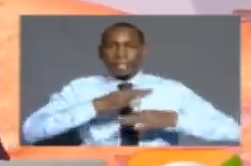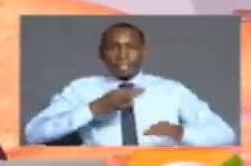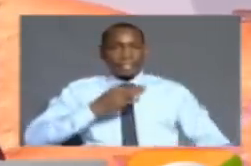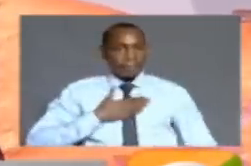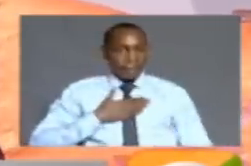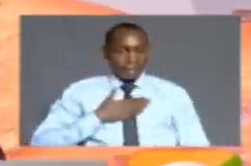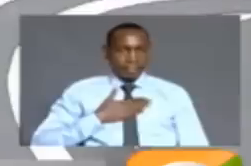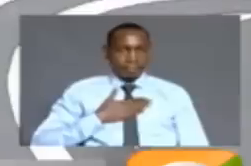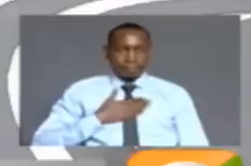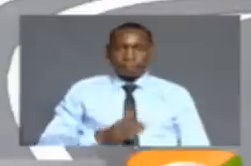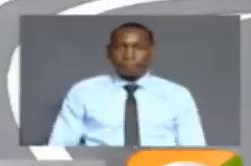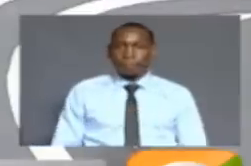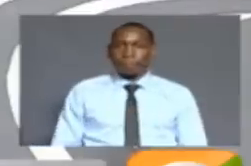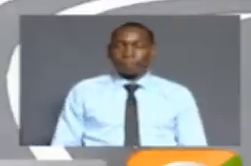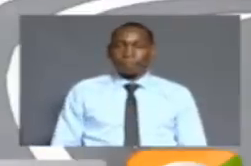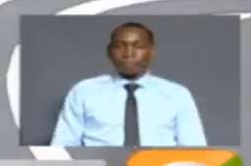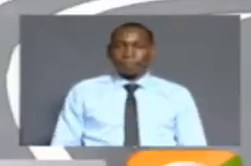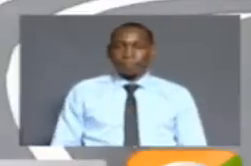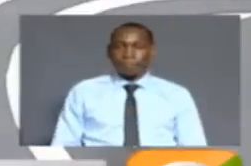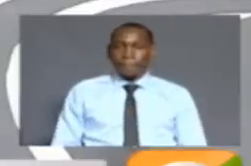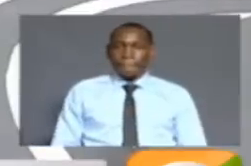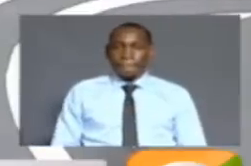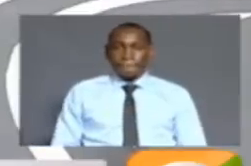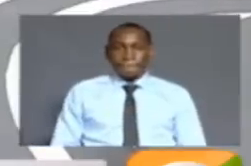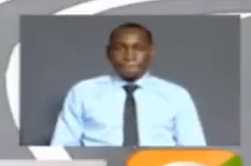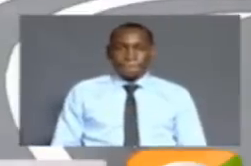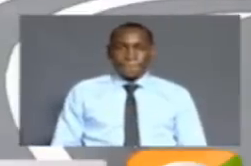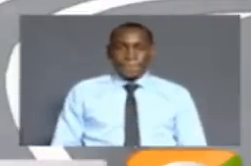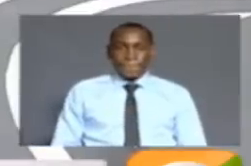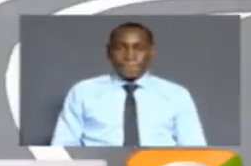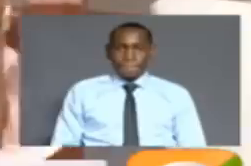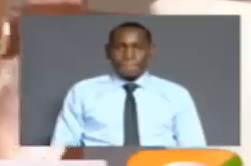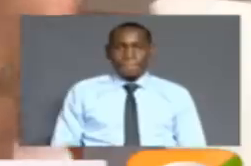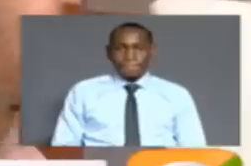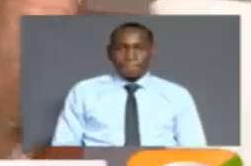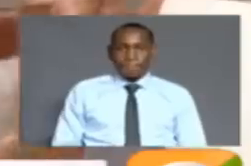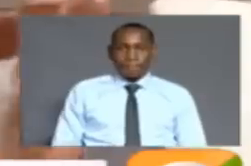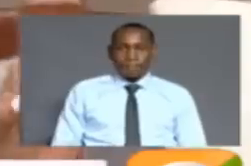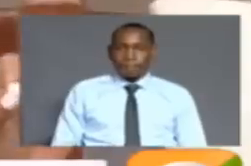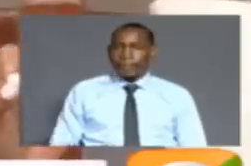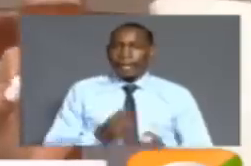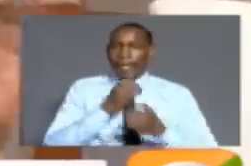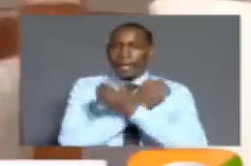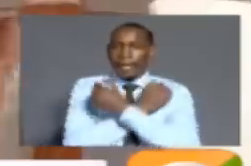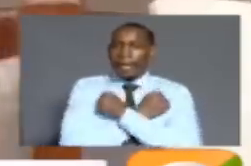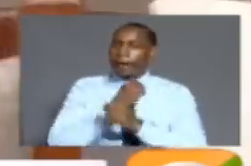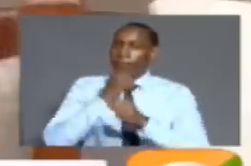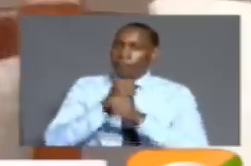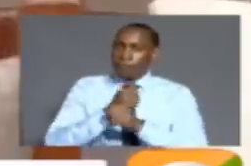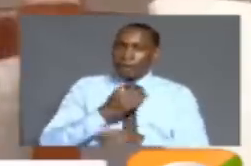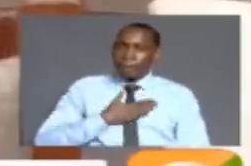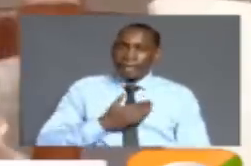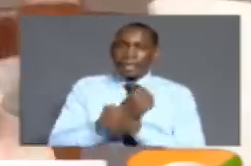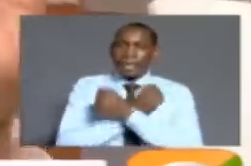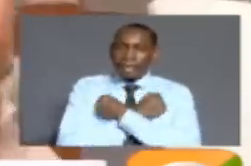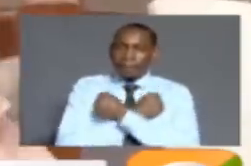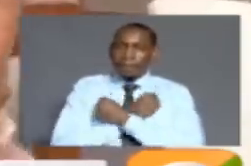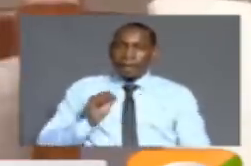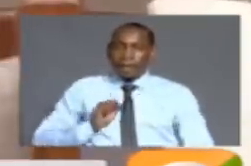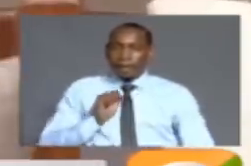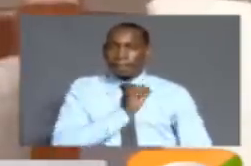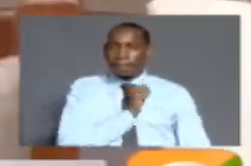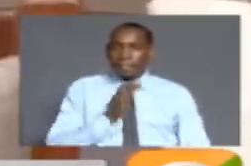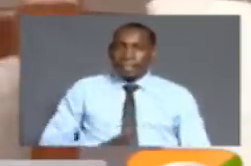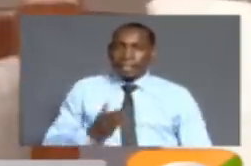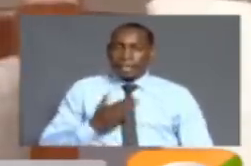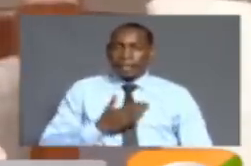to this. I would say. Okay, Jeff, on that one. Yes. I love my job right now. I love being a senator and what I can do